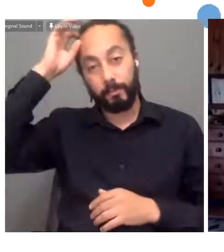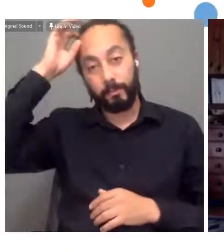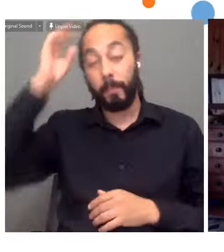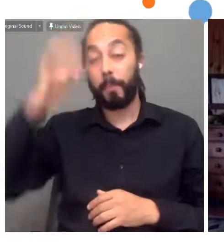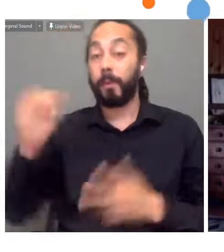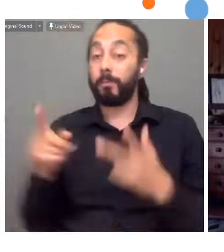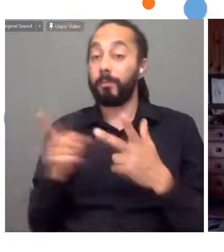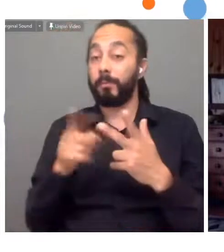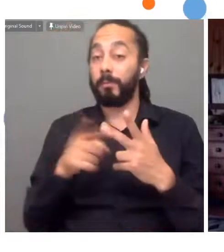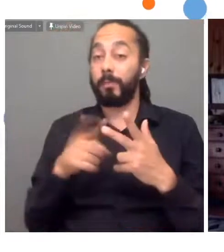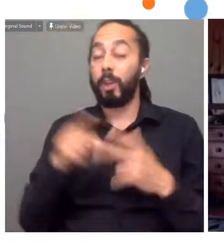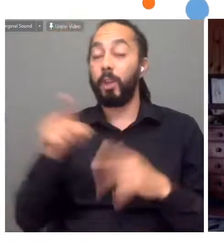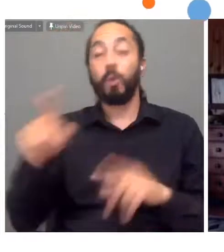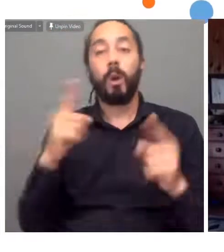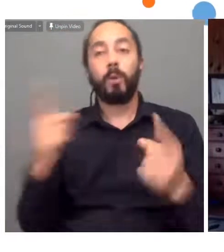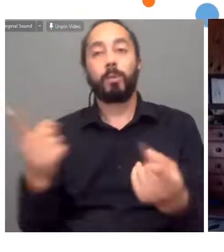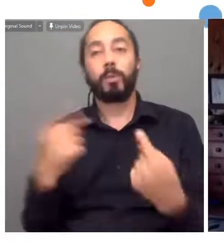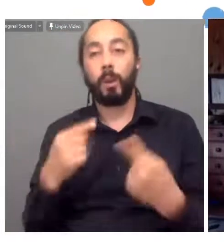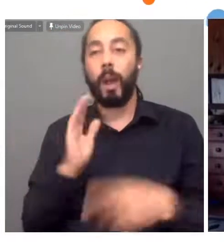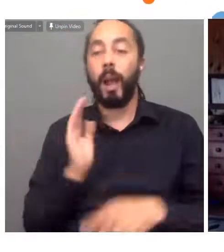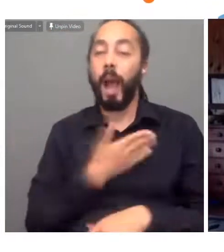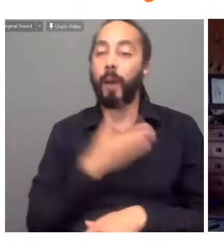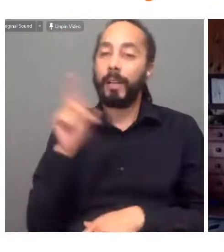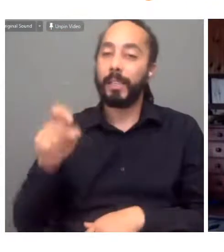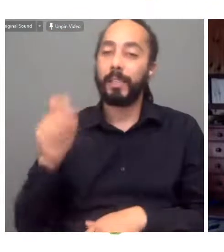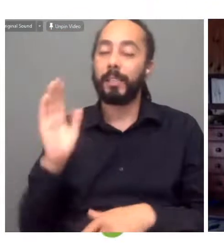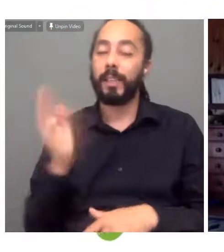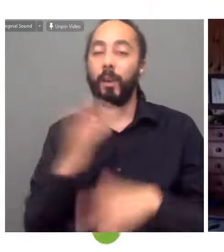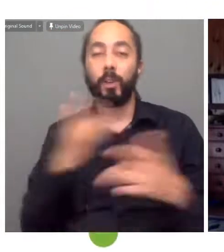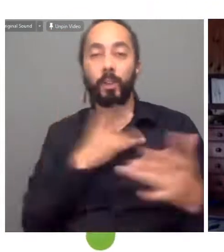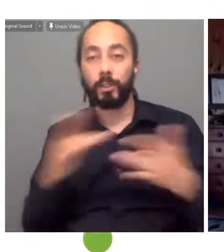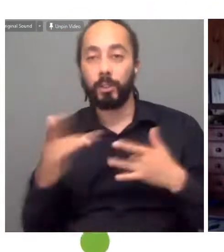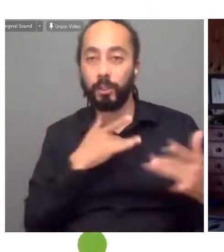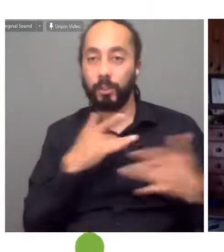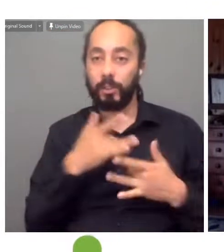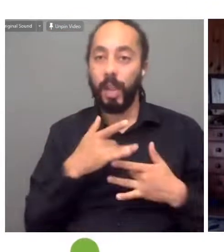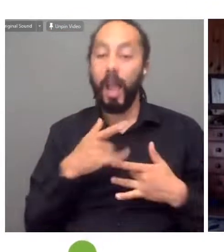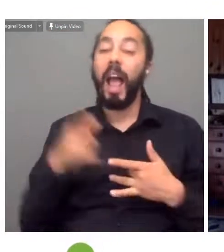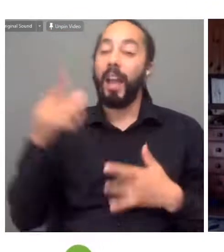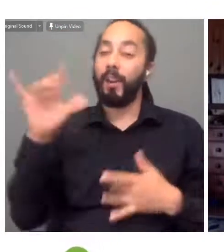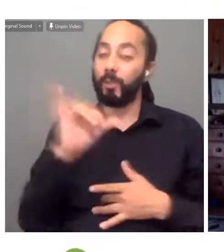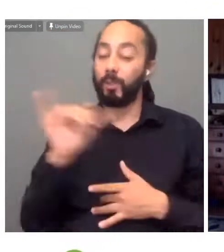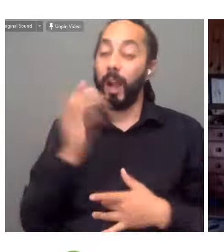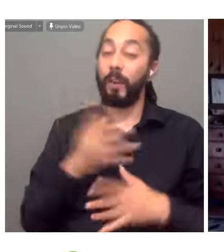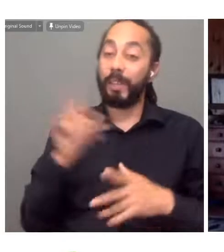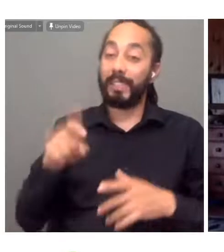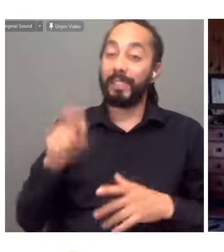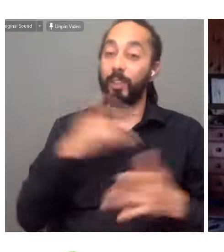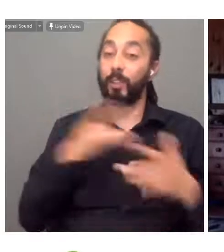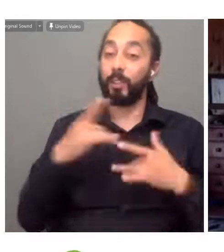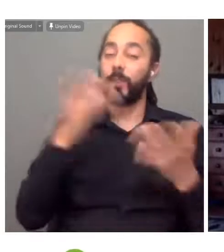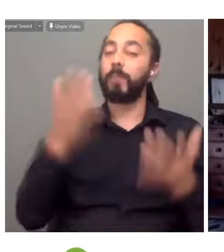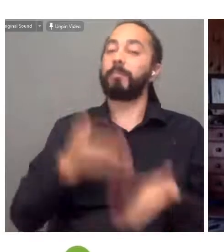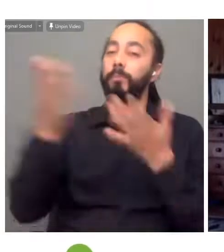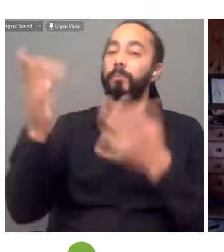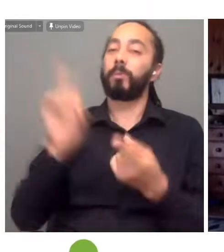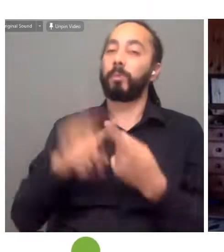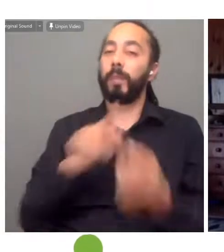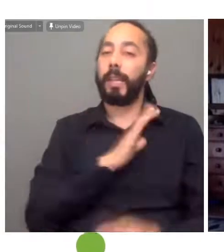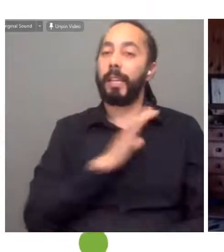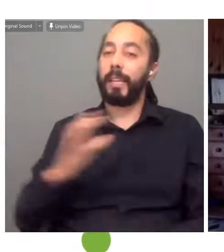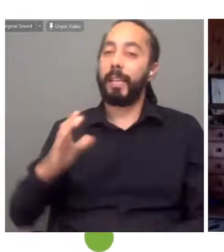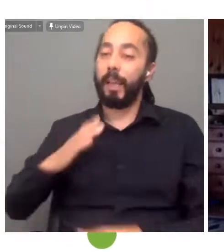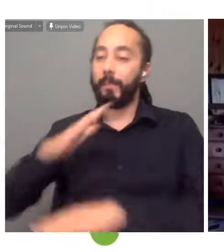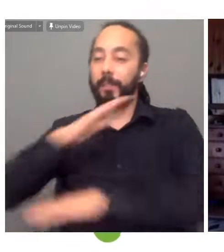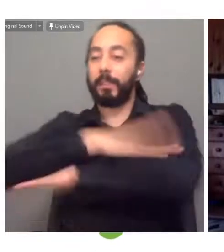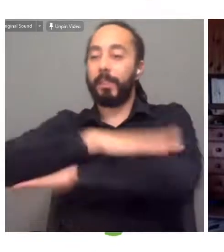our concerns, and you're carrying that forward to the cabinet table. So it gives us great hope that we